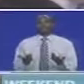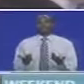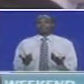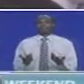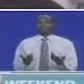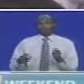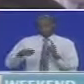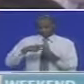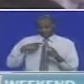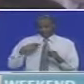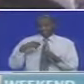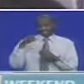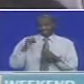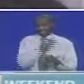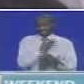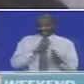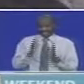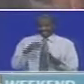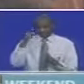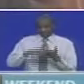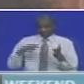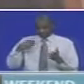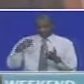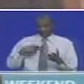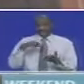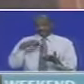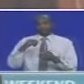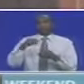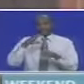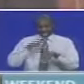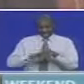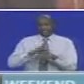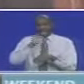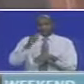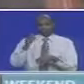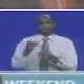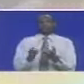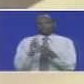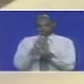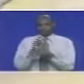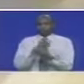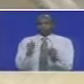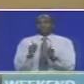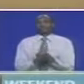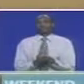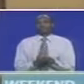Plus, senators now plot to contain spending by the county governments.